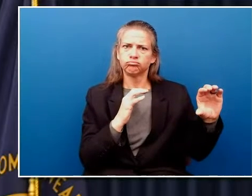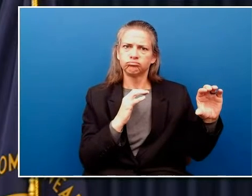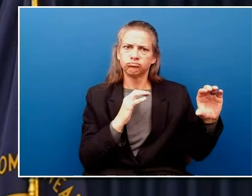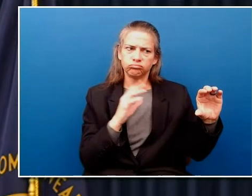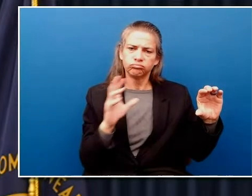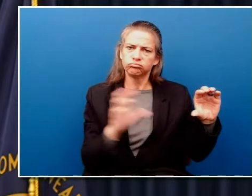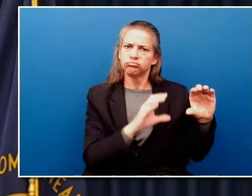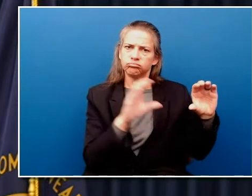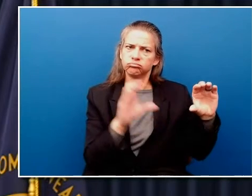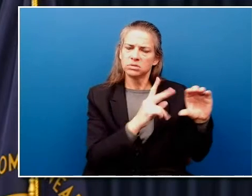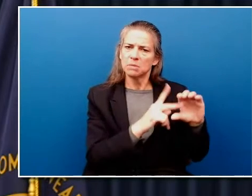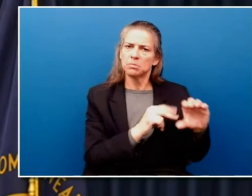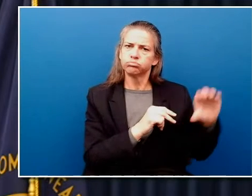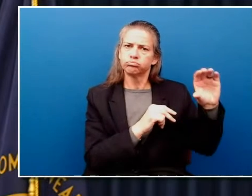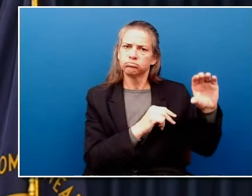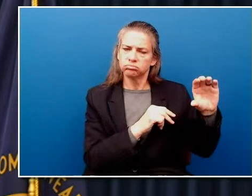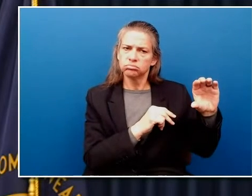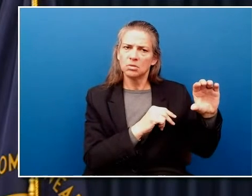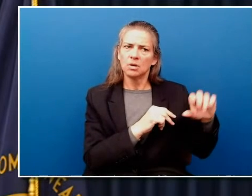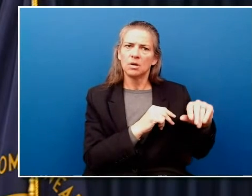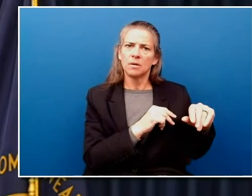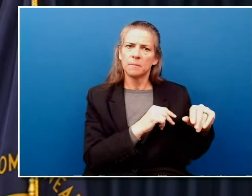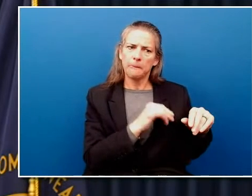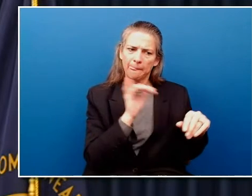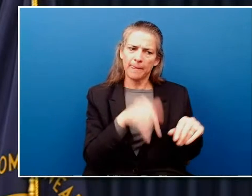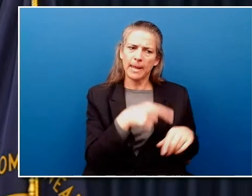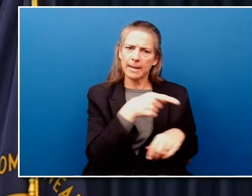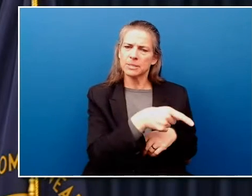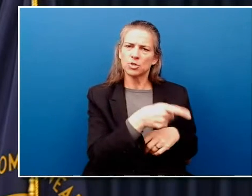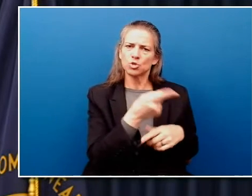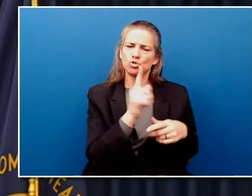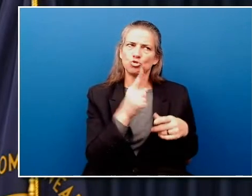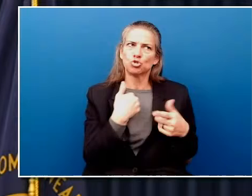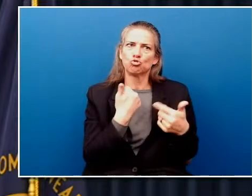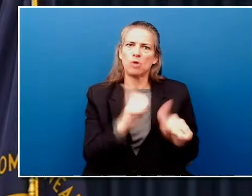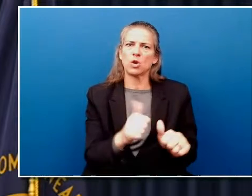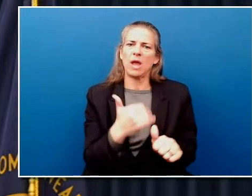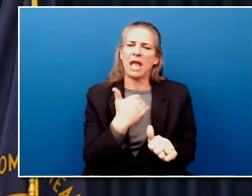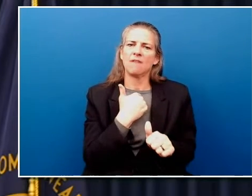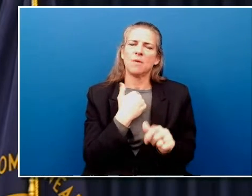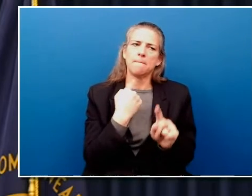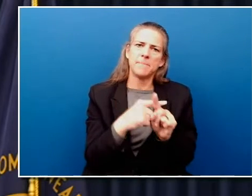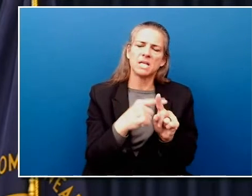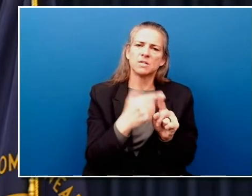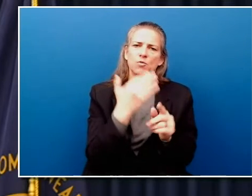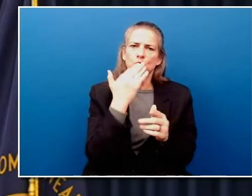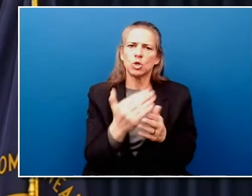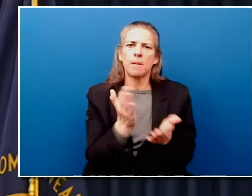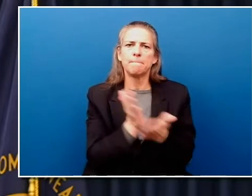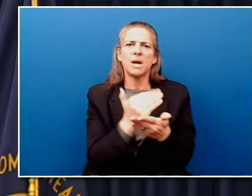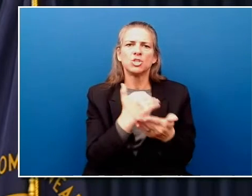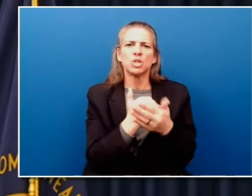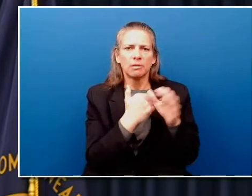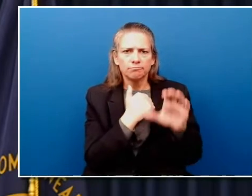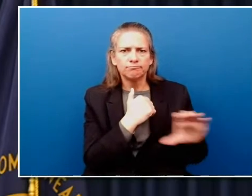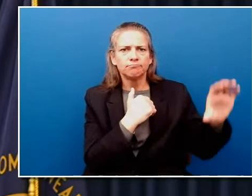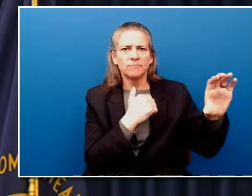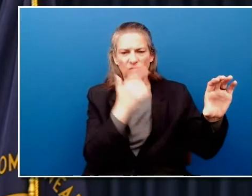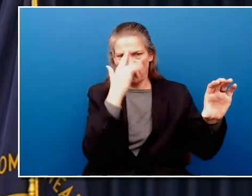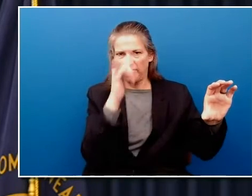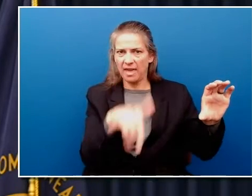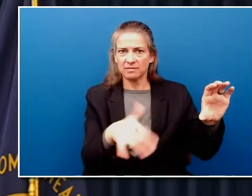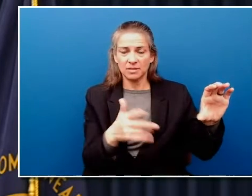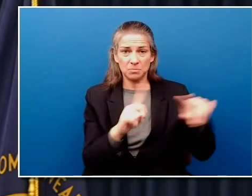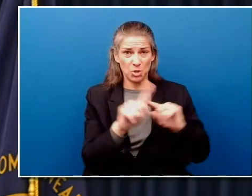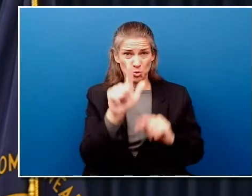would come back. And that was attempting to just have positive budgeting practices for it. But $25